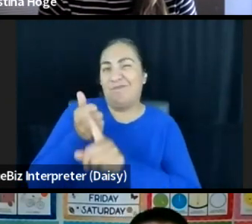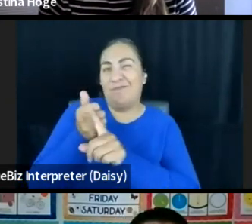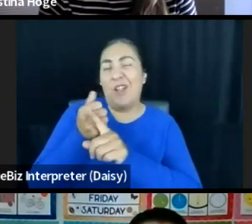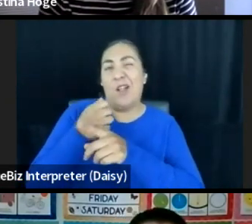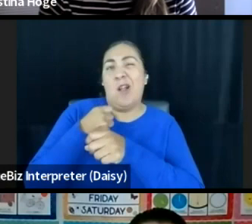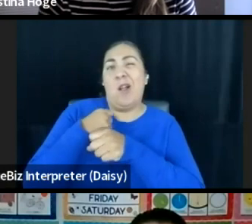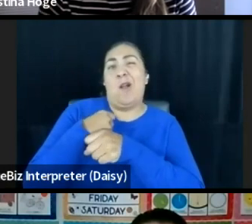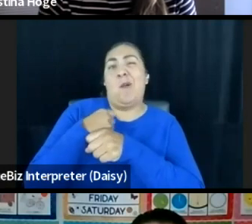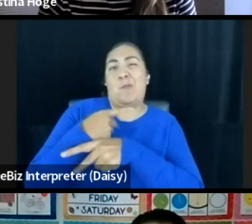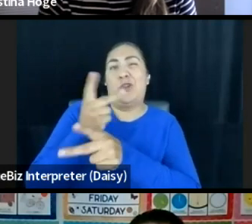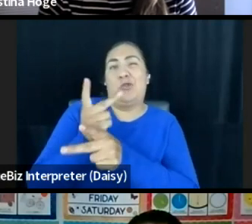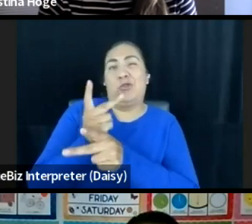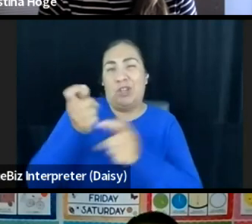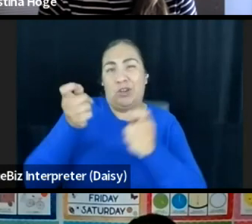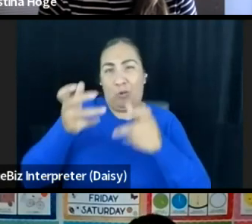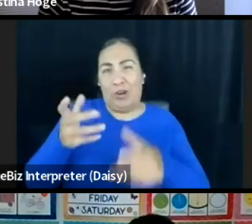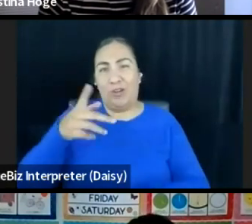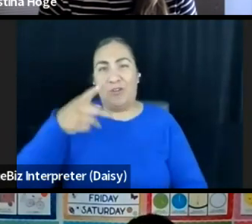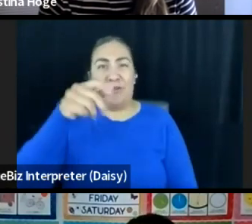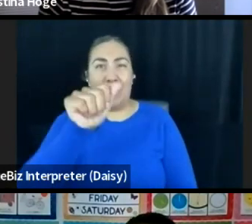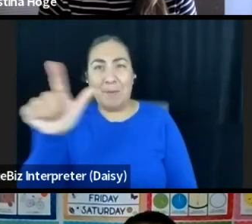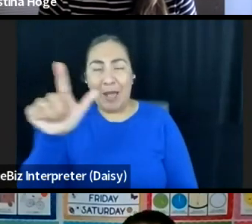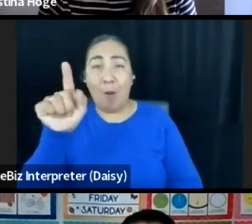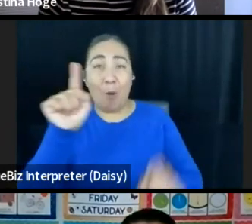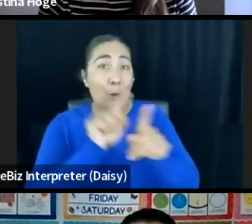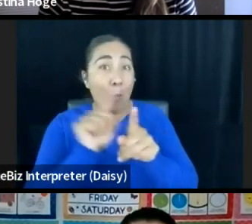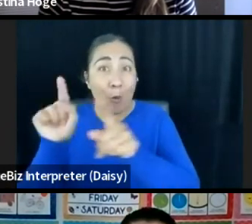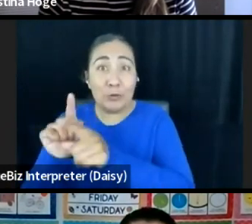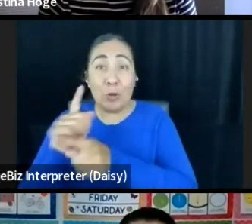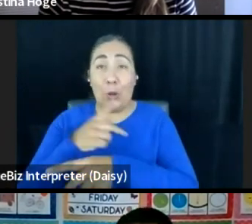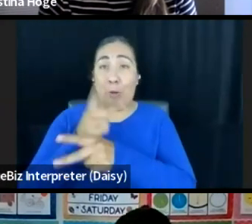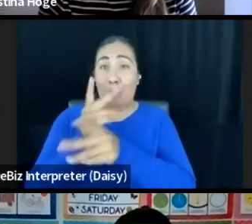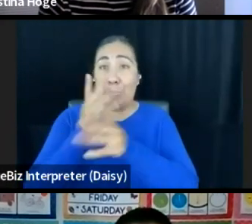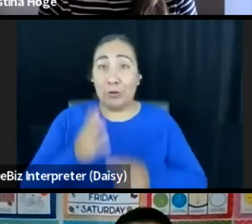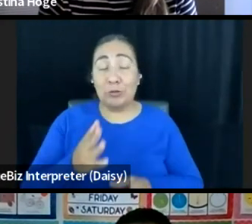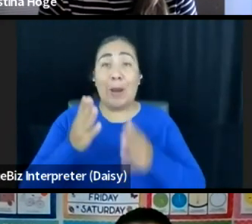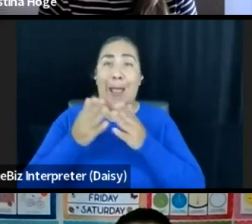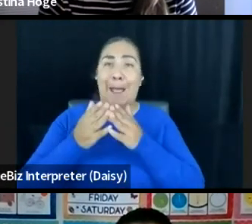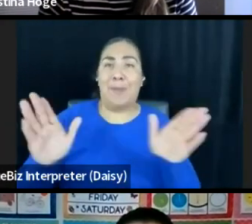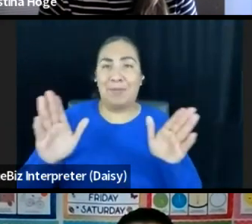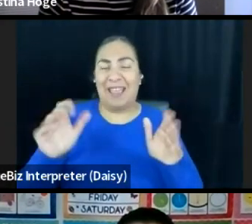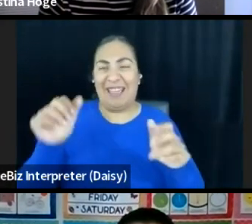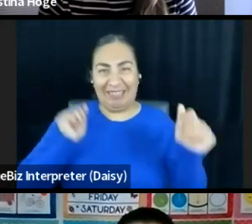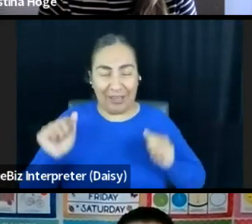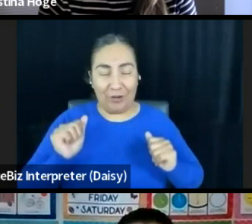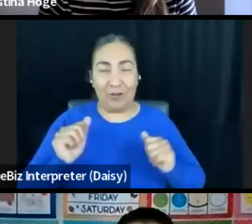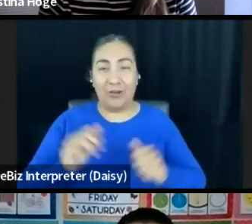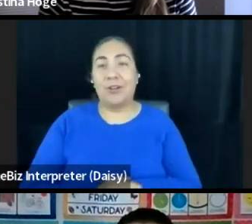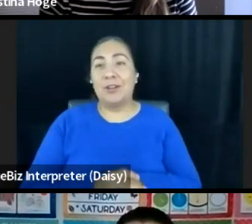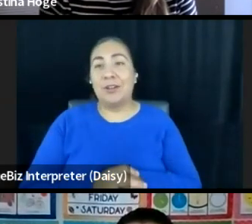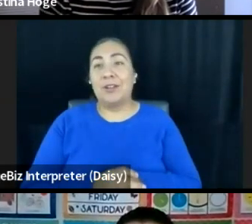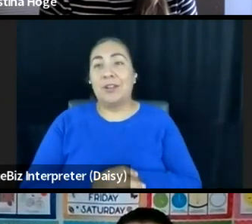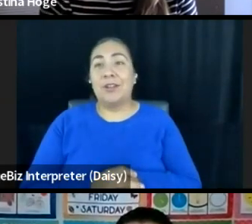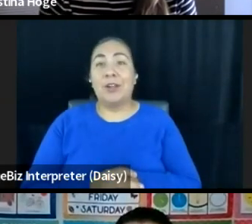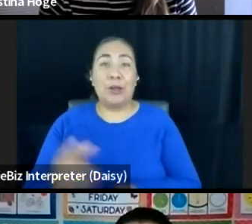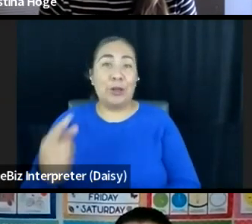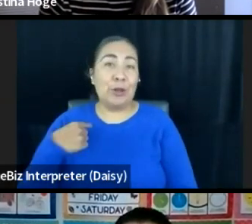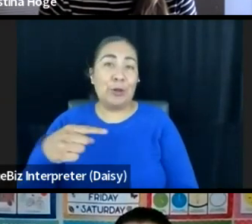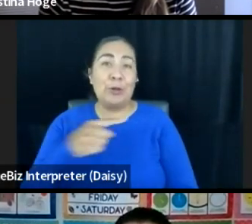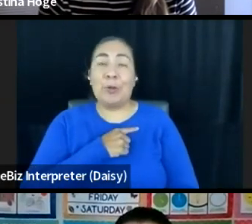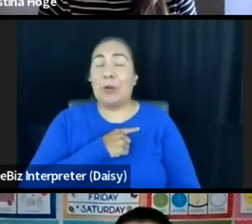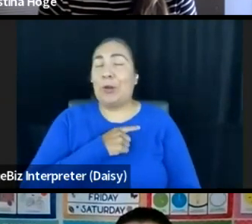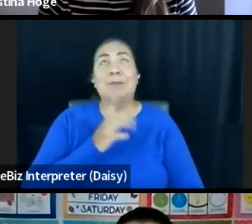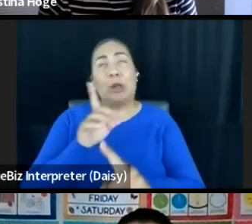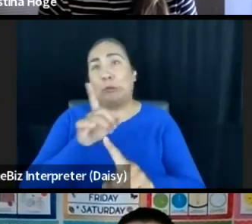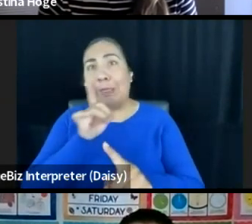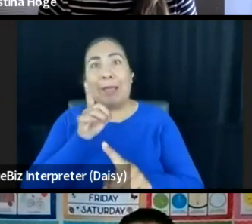of PAAL, but also a producer at the Public Theater. And so wearing multiple hats as usual and